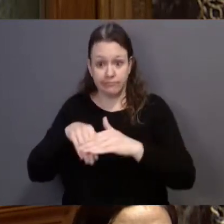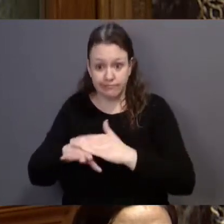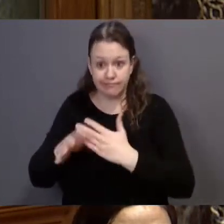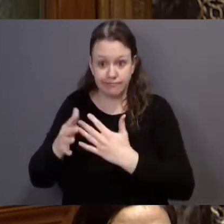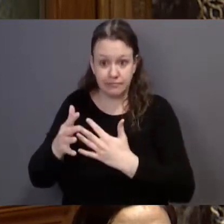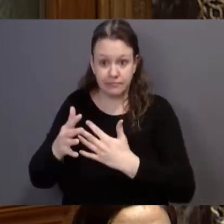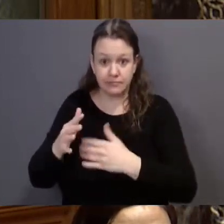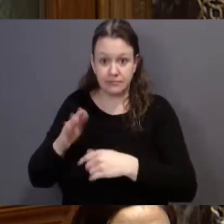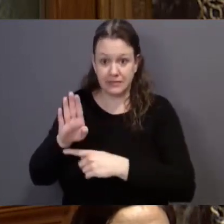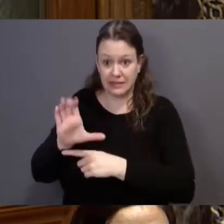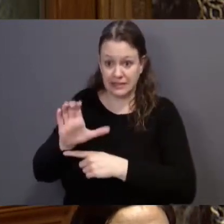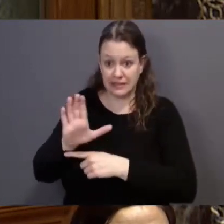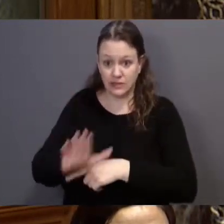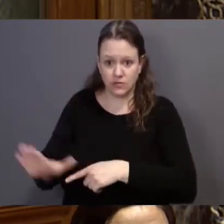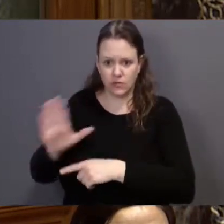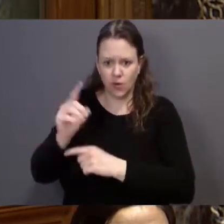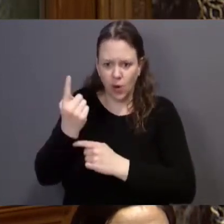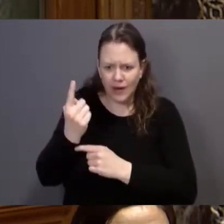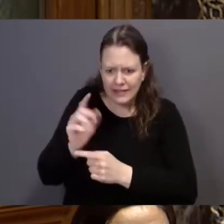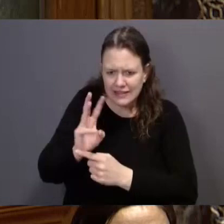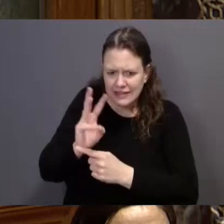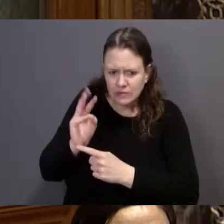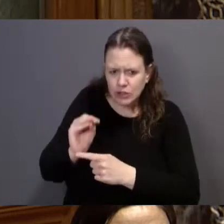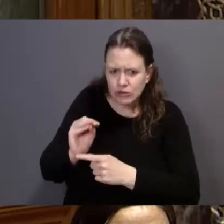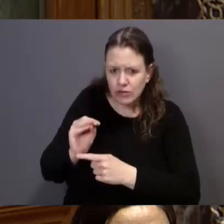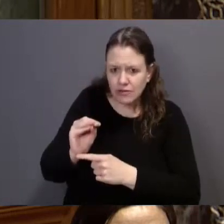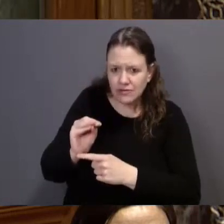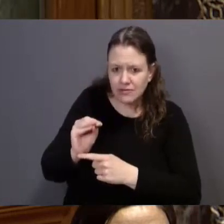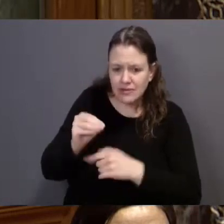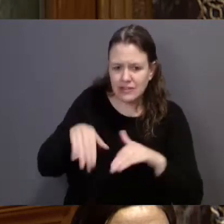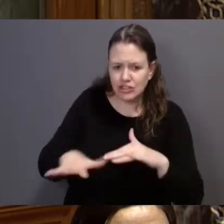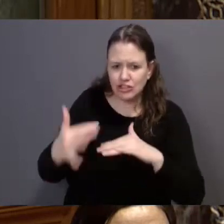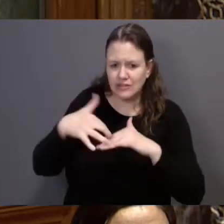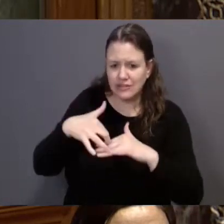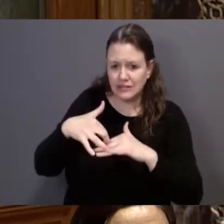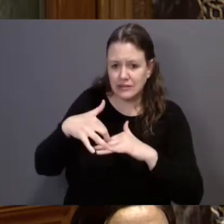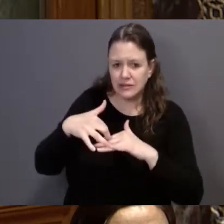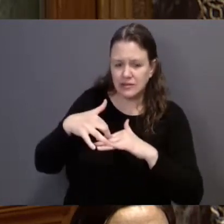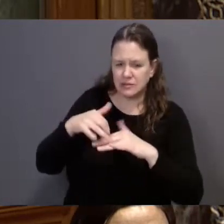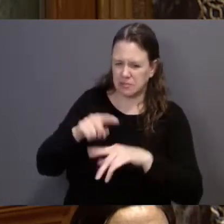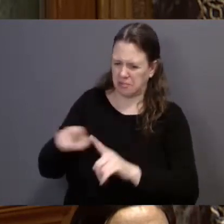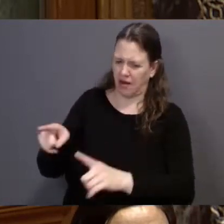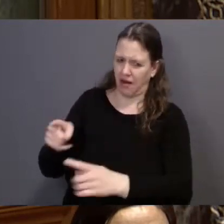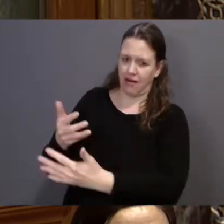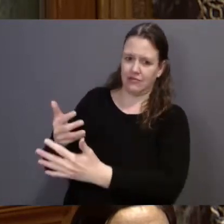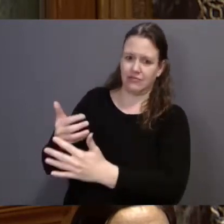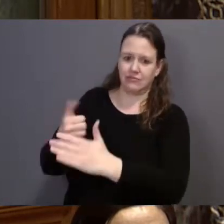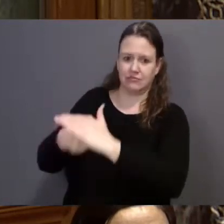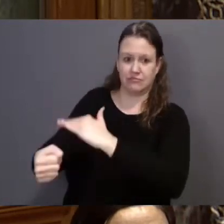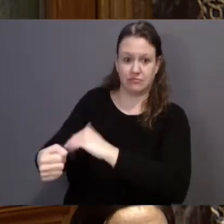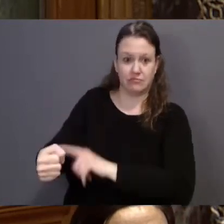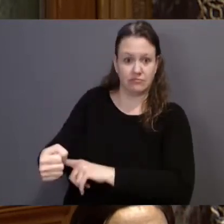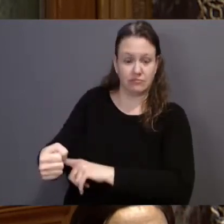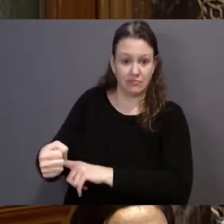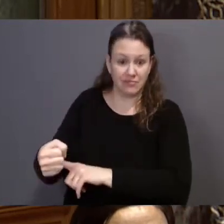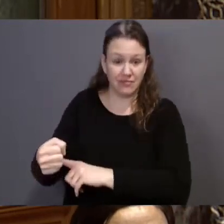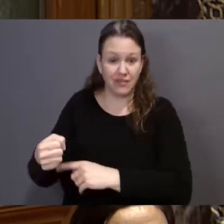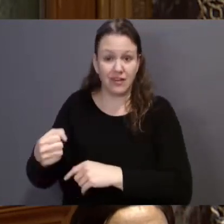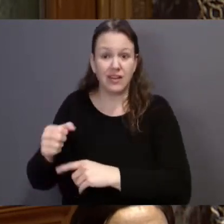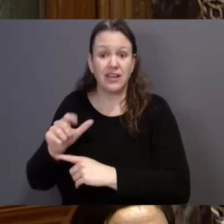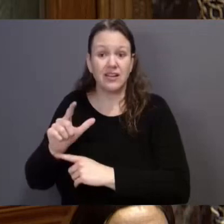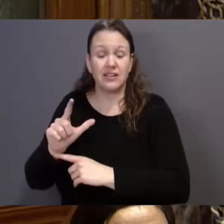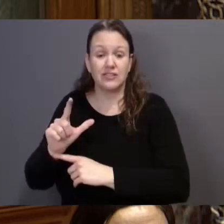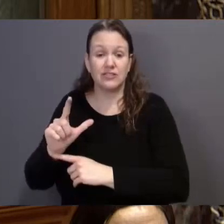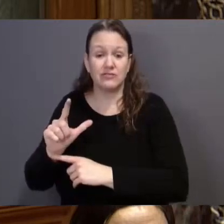Indian Chiefs called solitary confinement, quote, re-traumatizing, abusive, and a colonial form of control over Indigenous